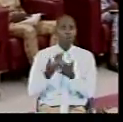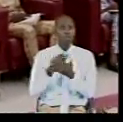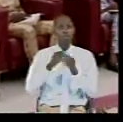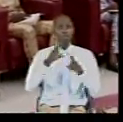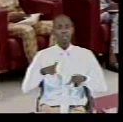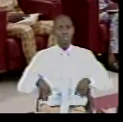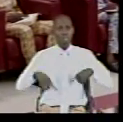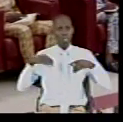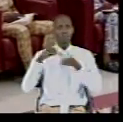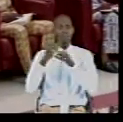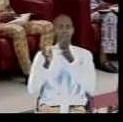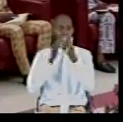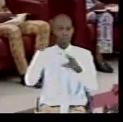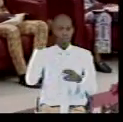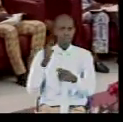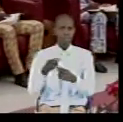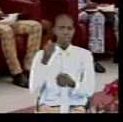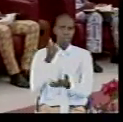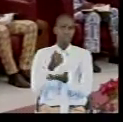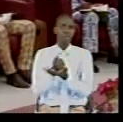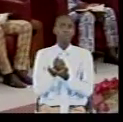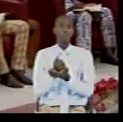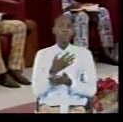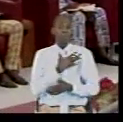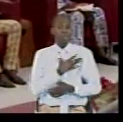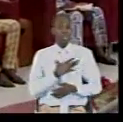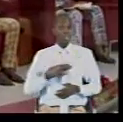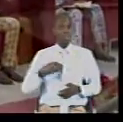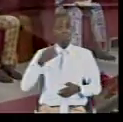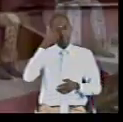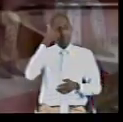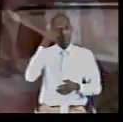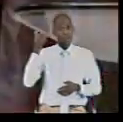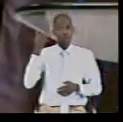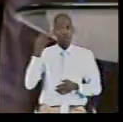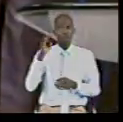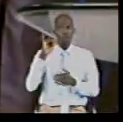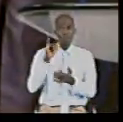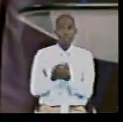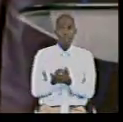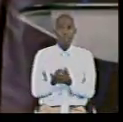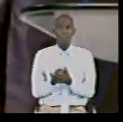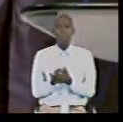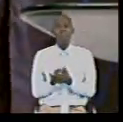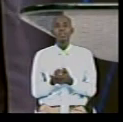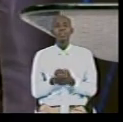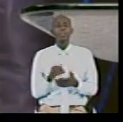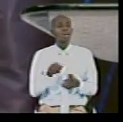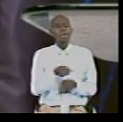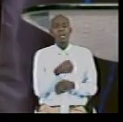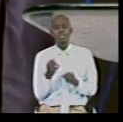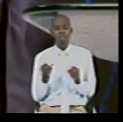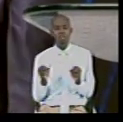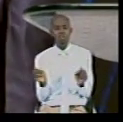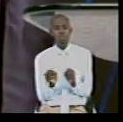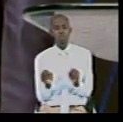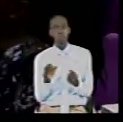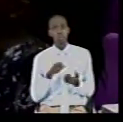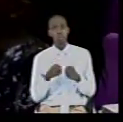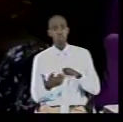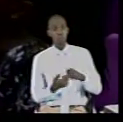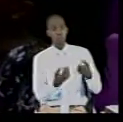Amen. And because of that, every threatening situation will come under your